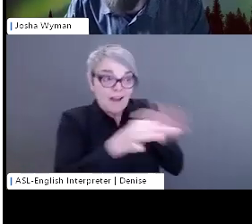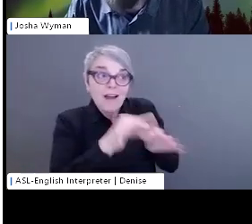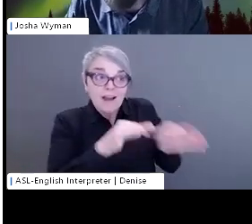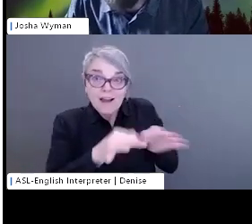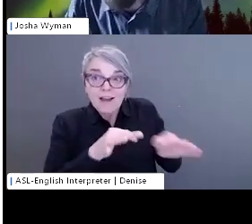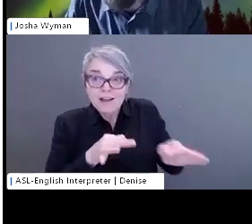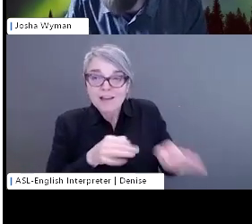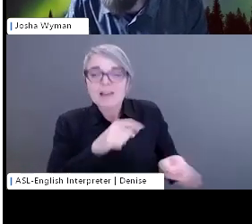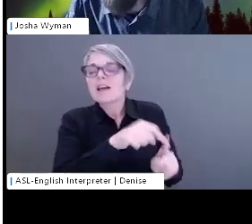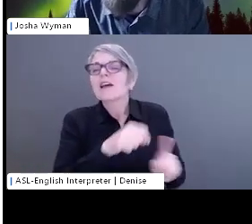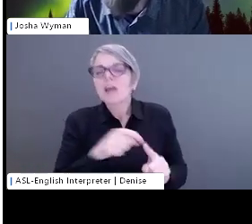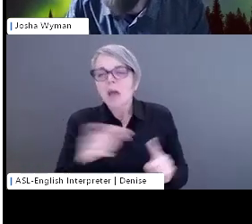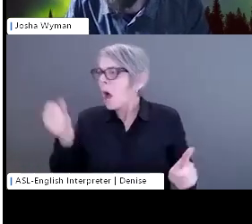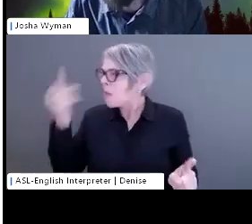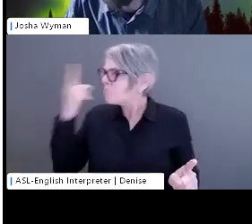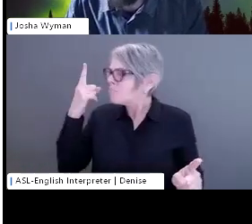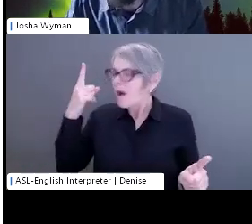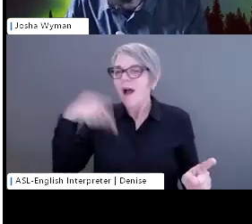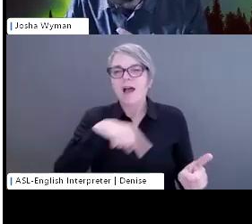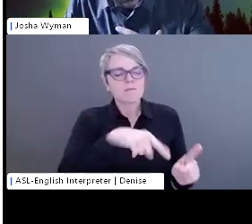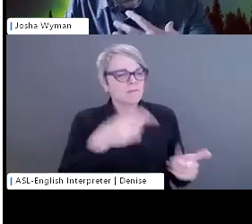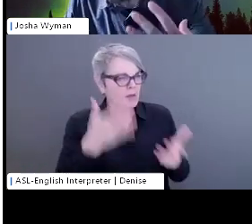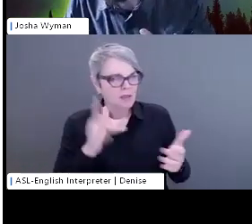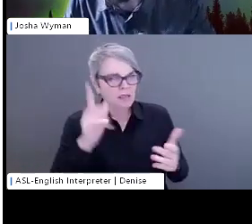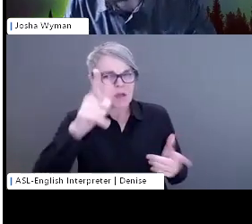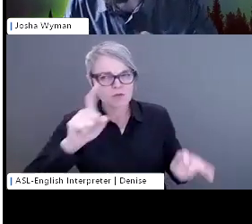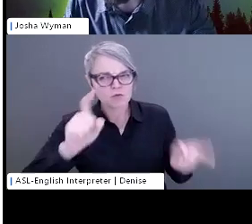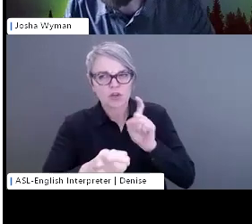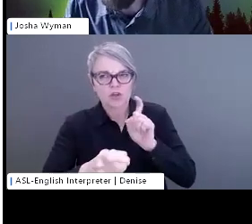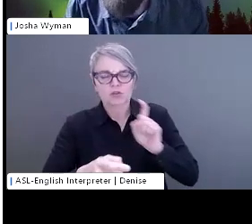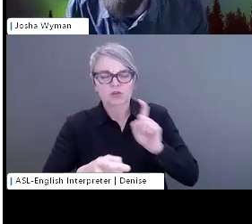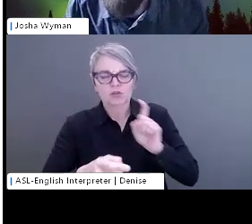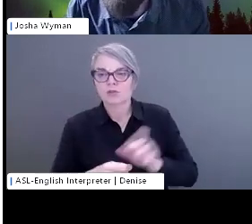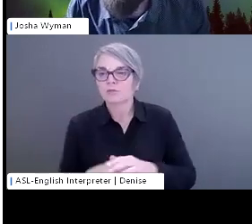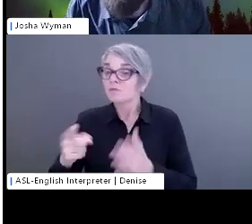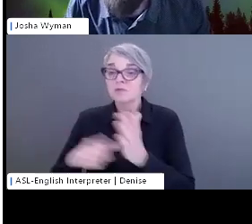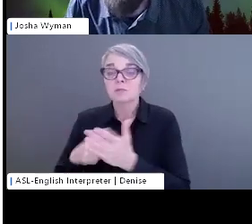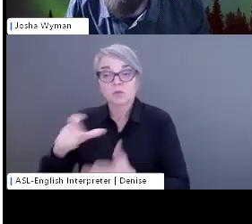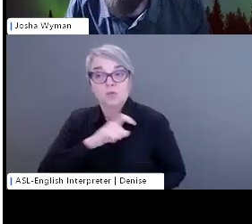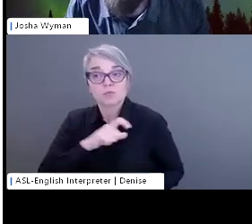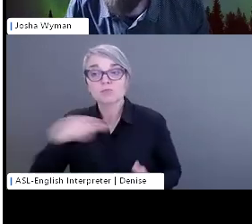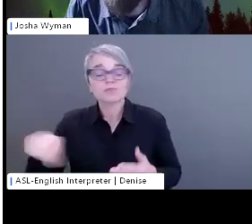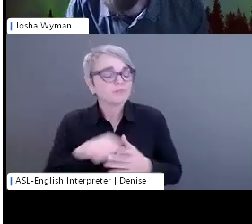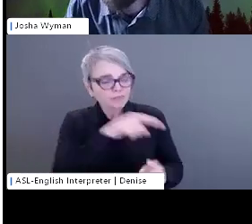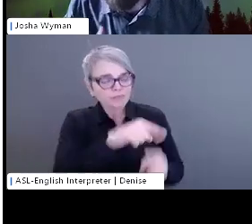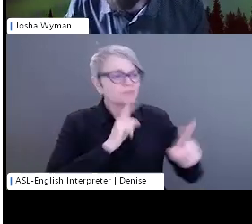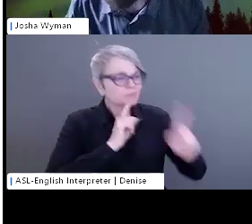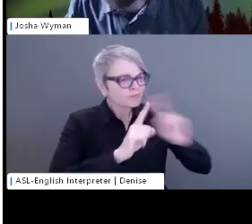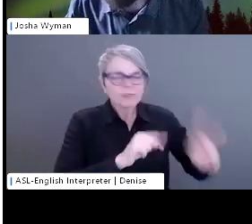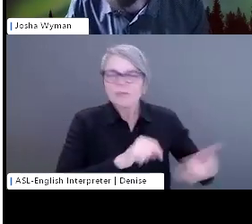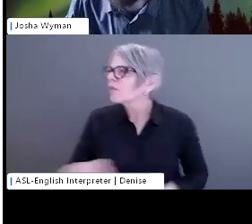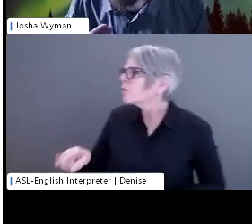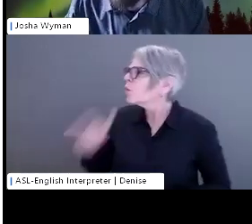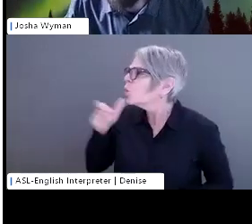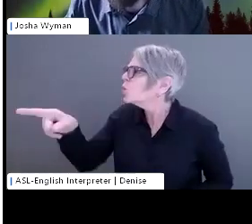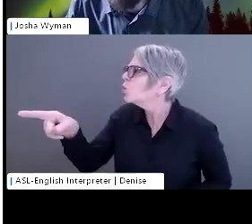interview progresses. In some cases, officers report that the witness would forget who they were in the middle of the interview. So be